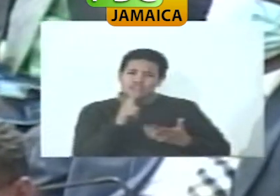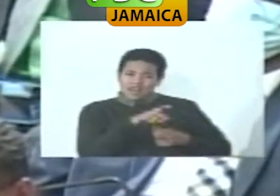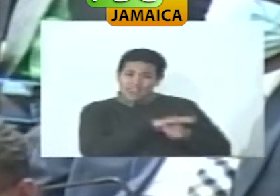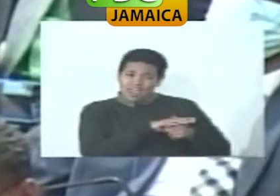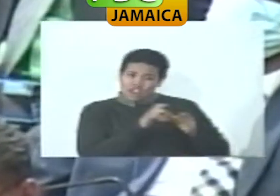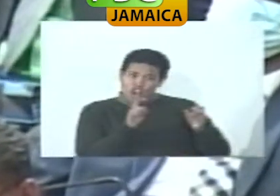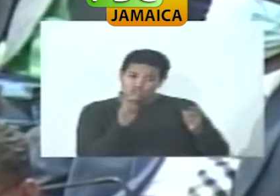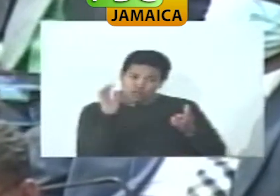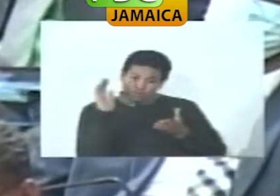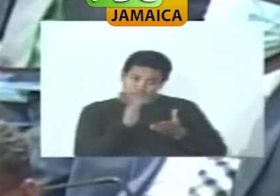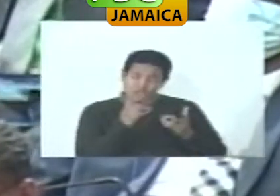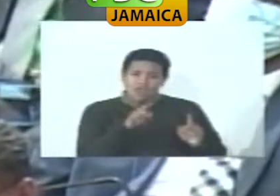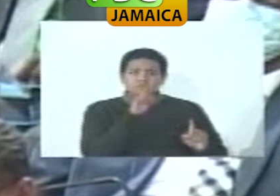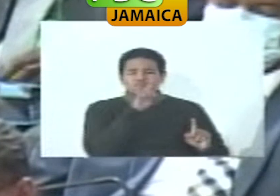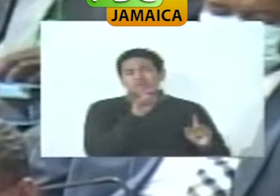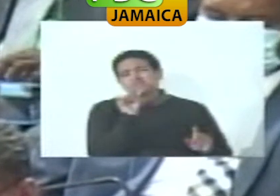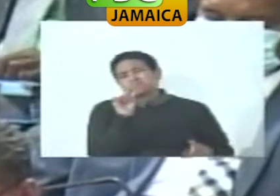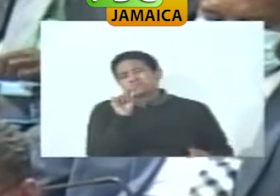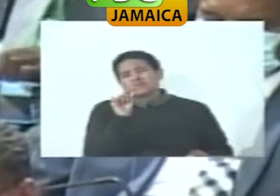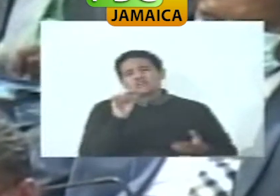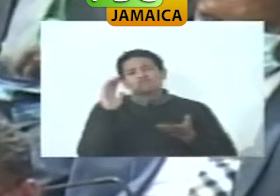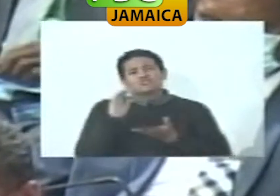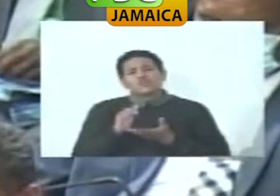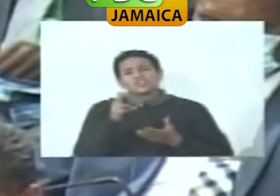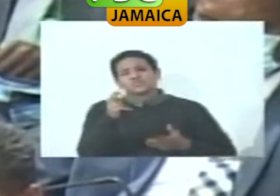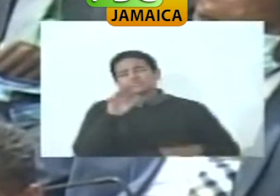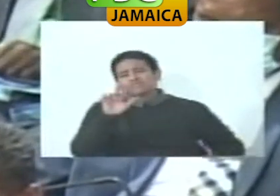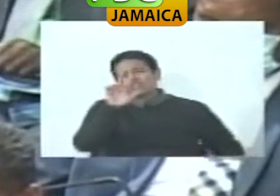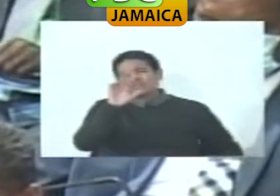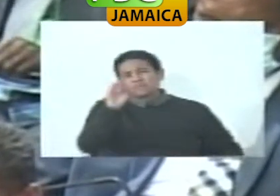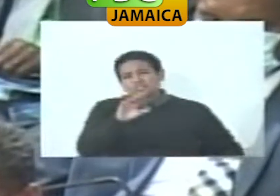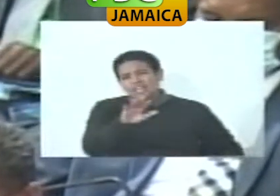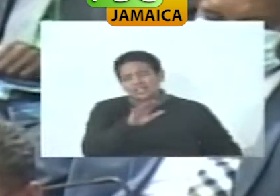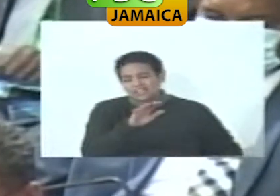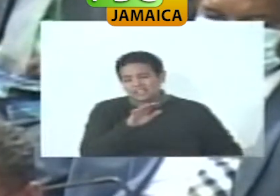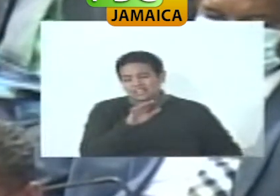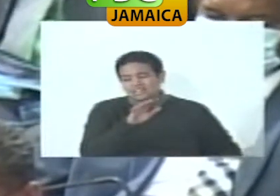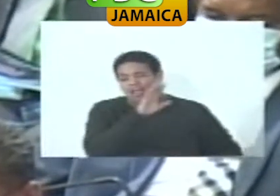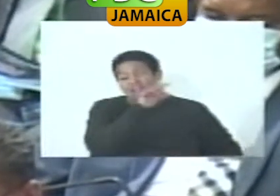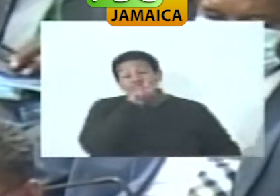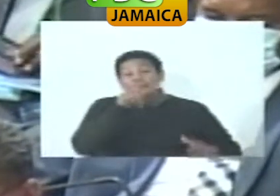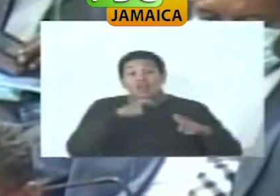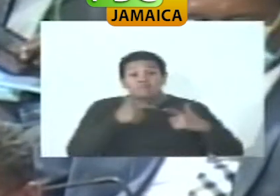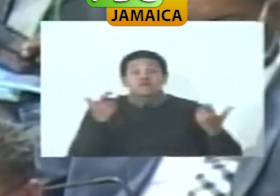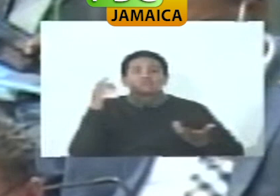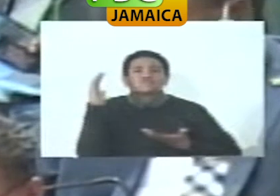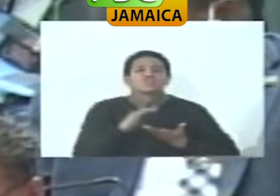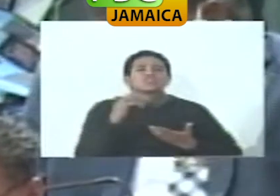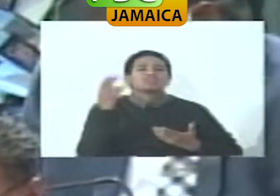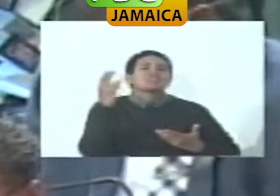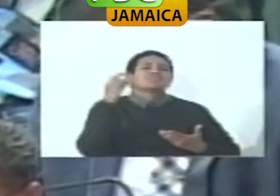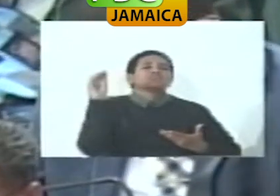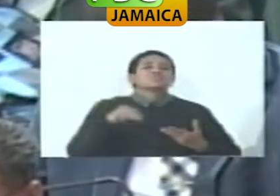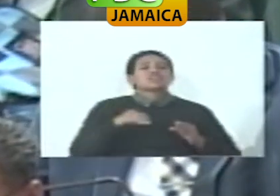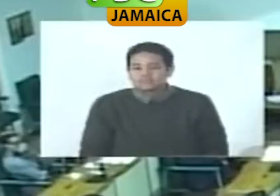under control, there was a marginal reduction in shootings of 3% and a significant reduction of 17%